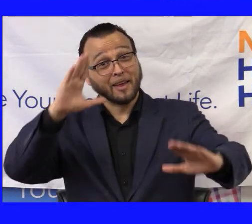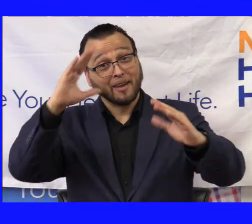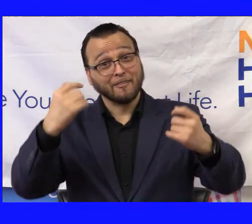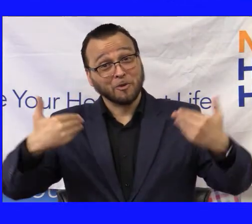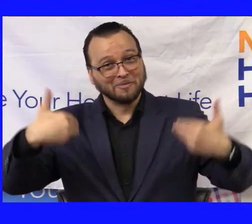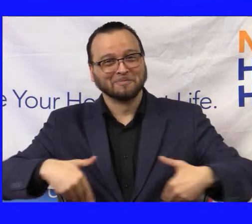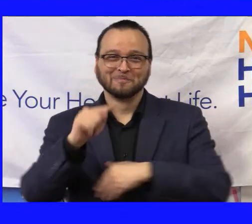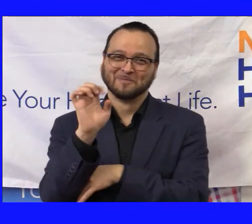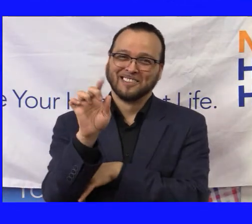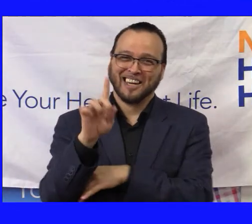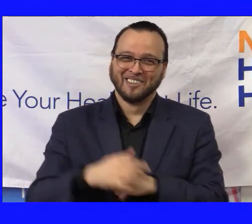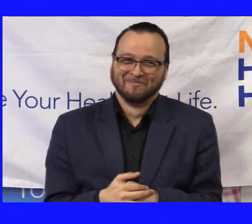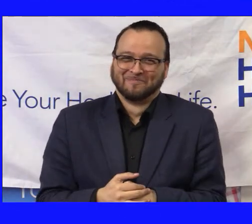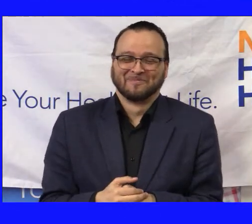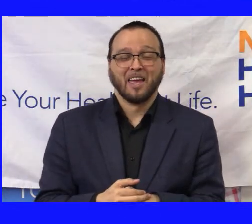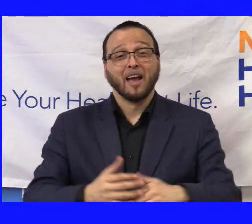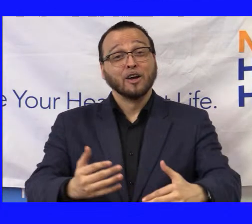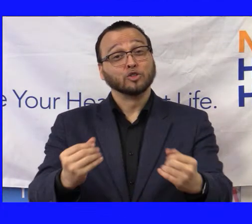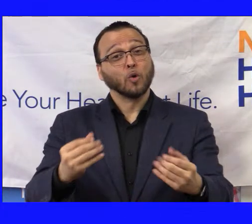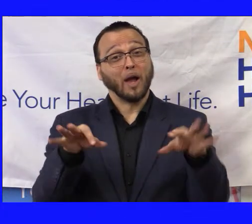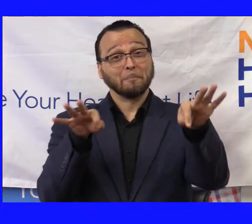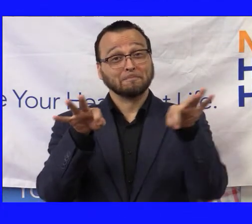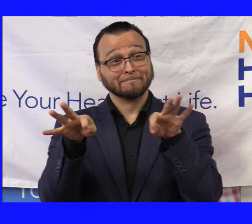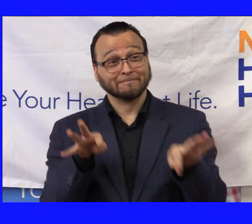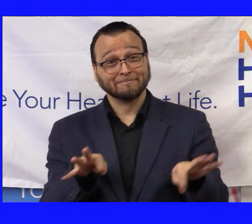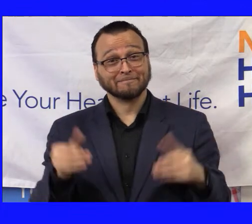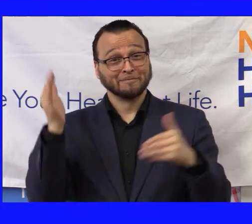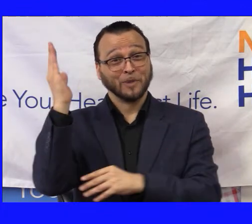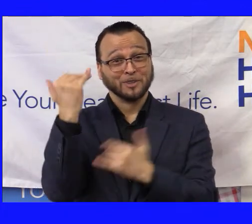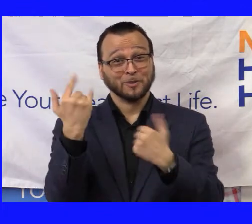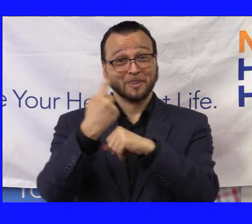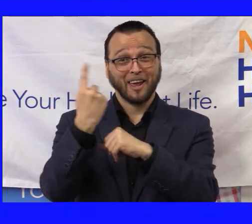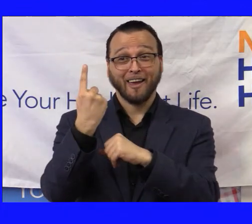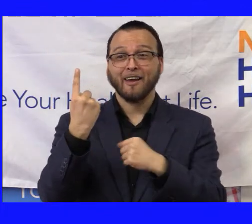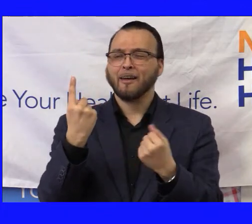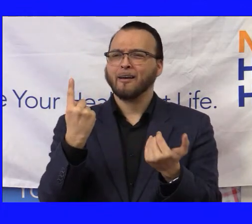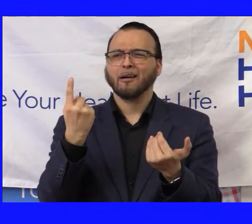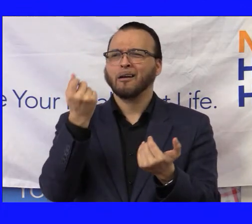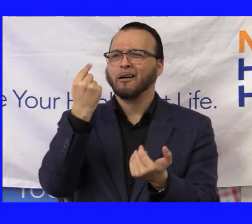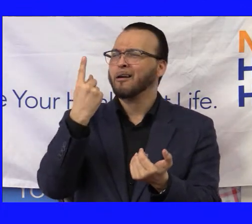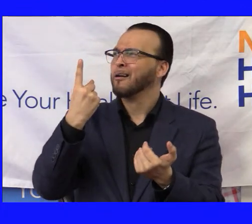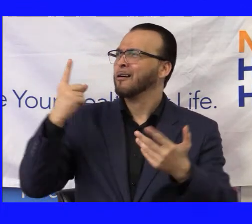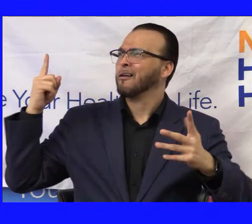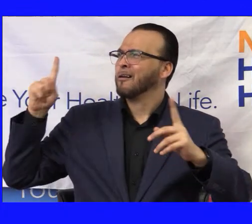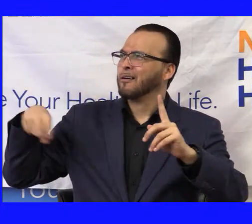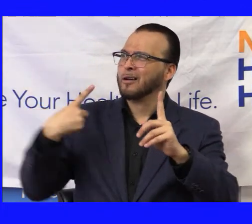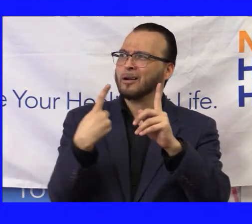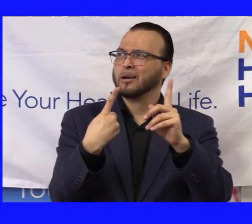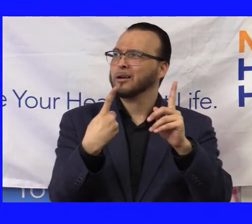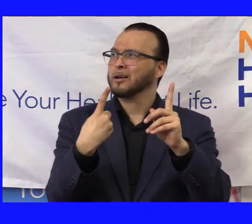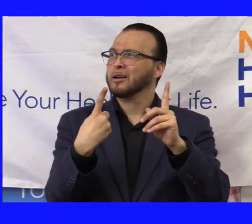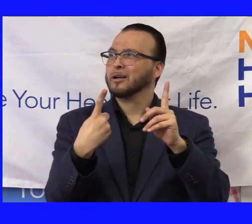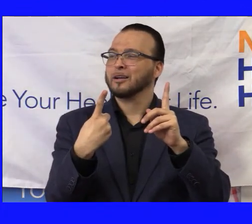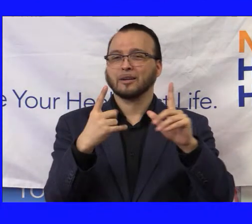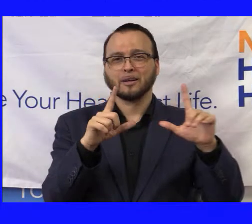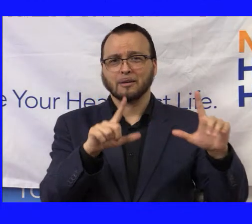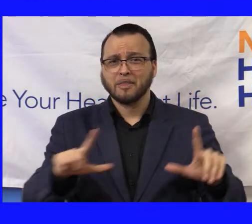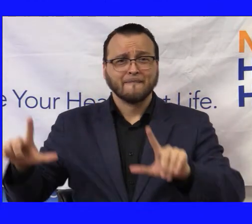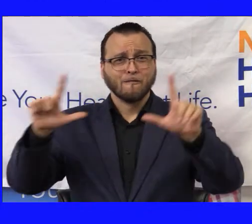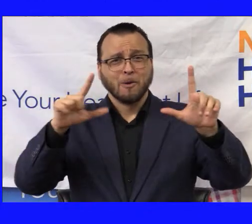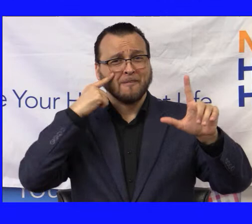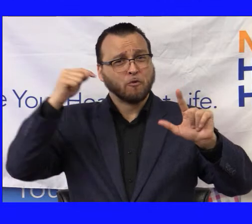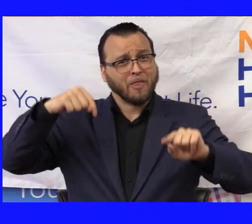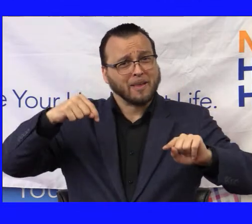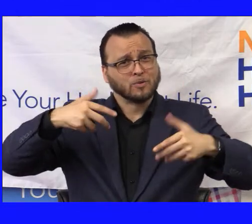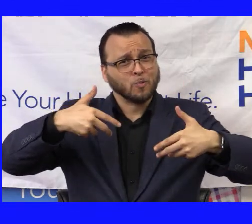Ted. So I'm going to walk through the presentation today. The backdrop to this, this is around